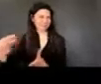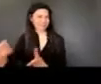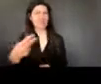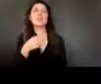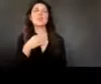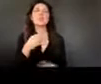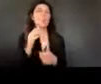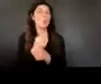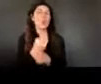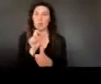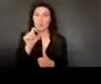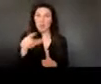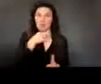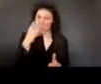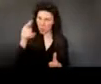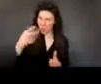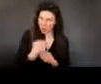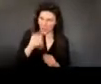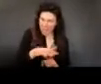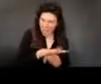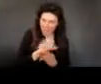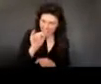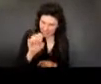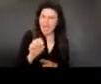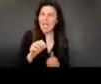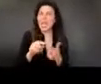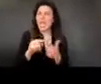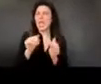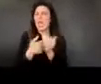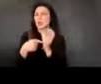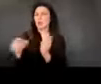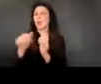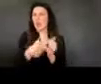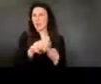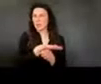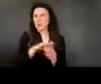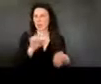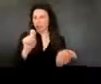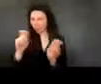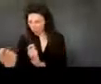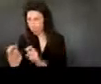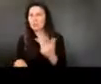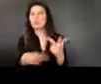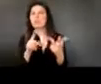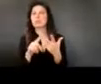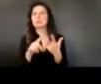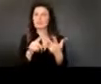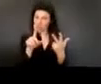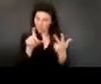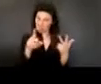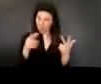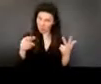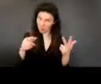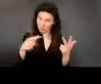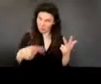you do and how they allow you to reveal how the site changes over time? Are there other methodologies that you think need